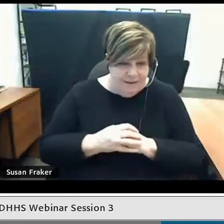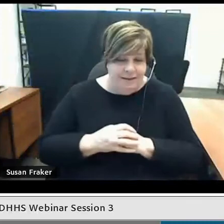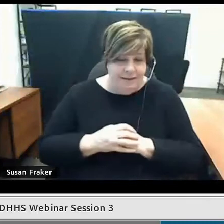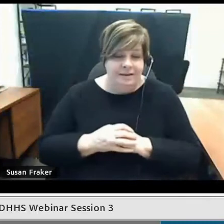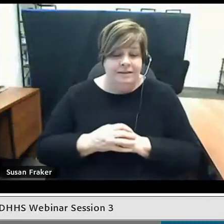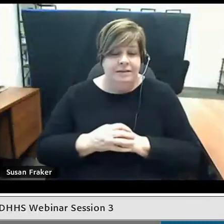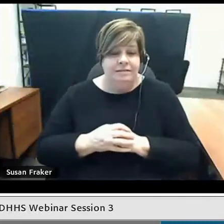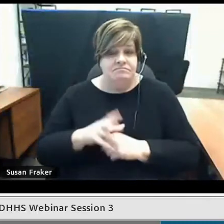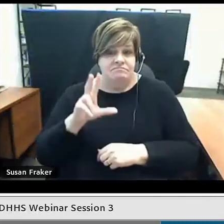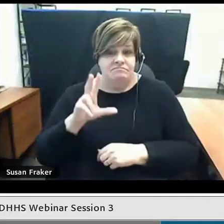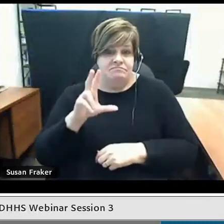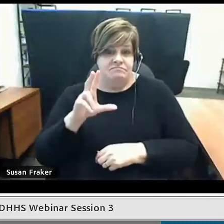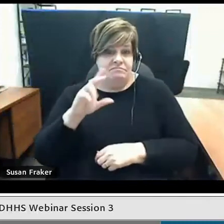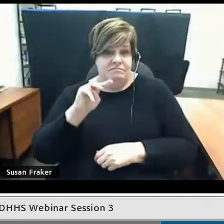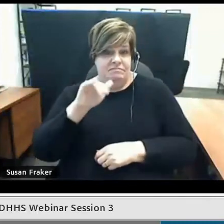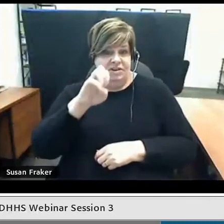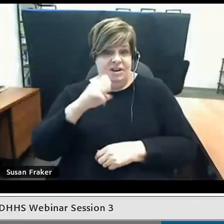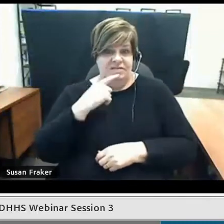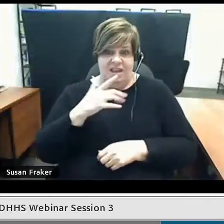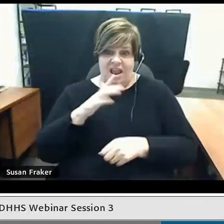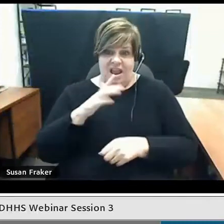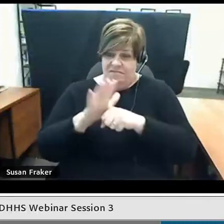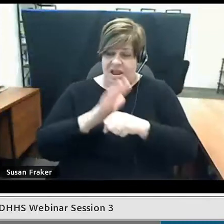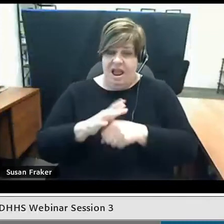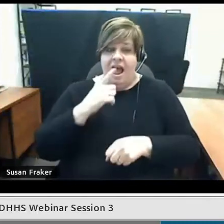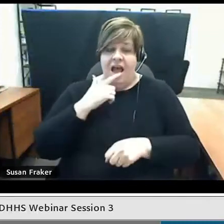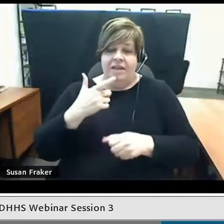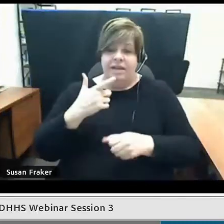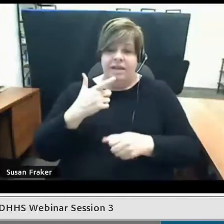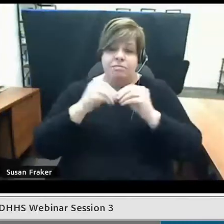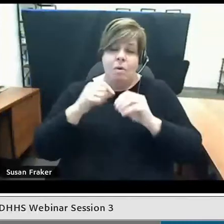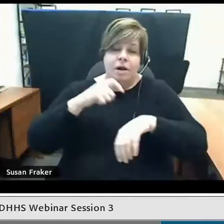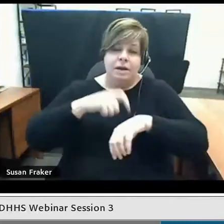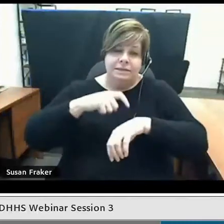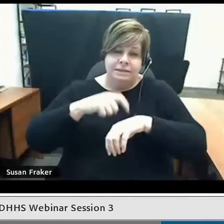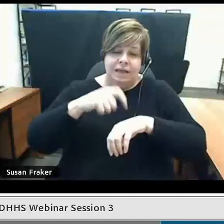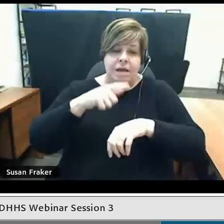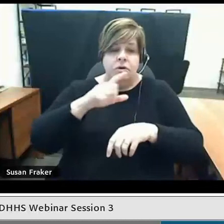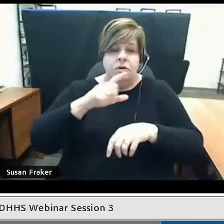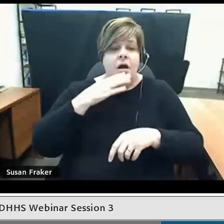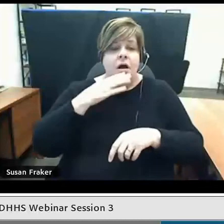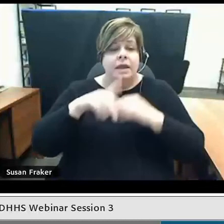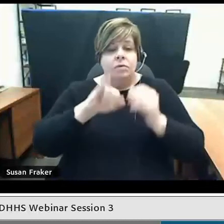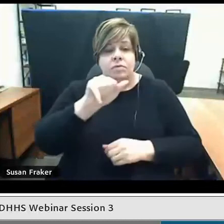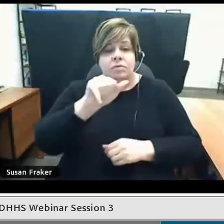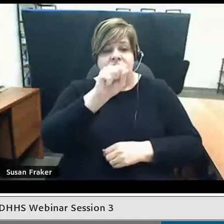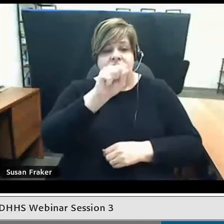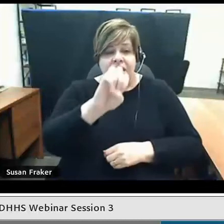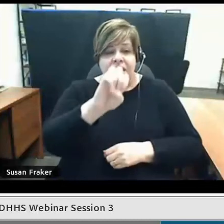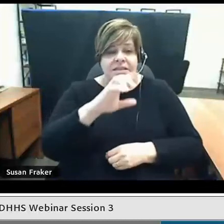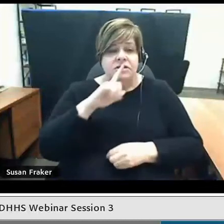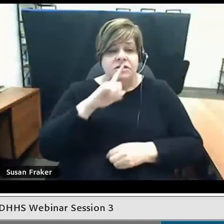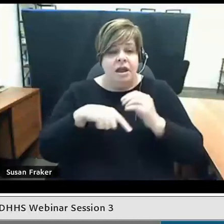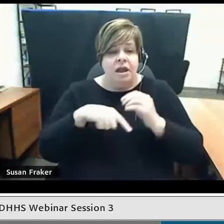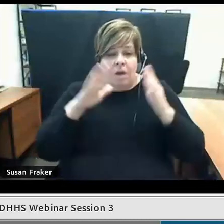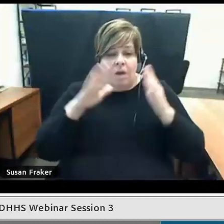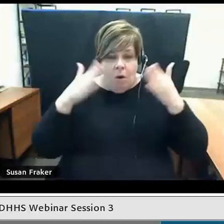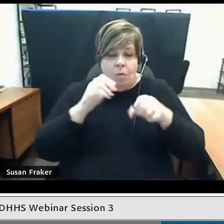No, I think you did a very thorough discussion. I'd really like us to be able to spend most of our time on Jesse's slides around working in